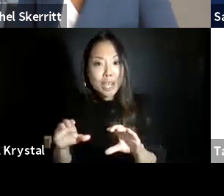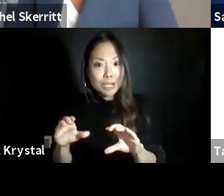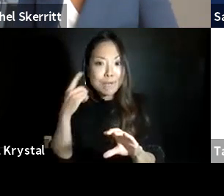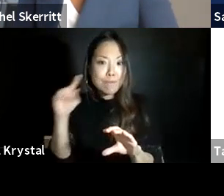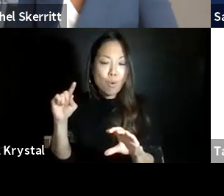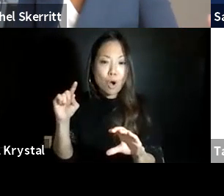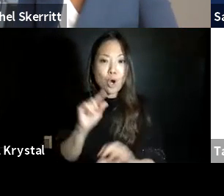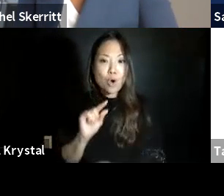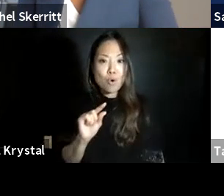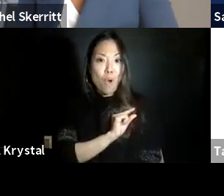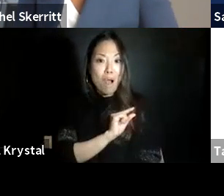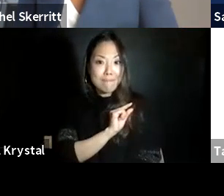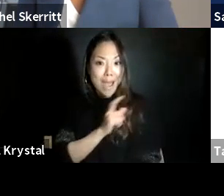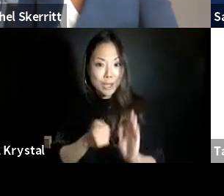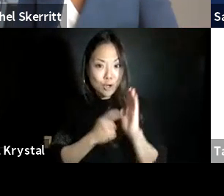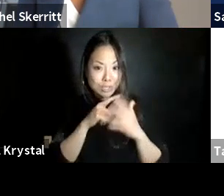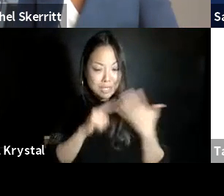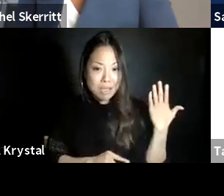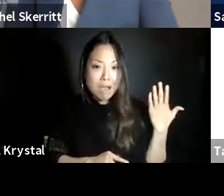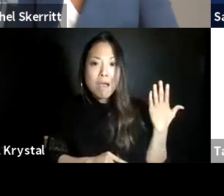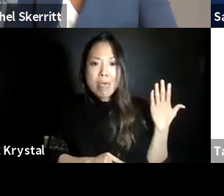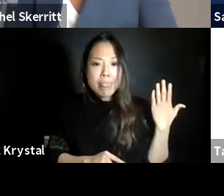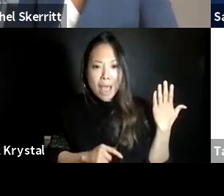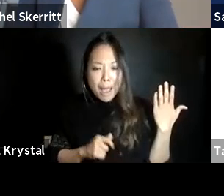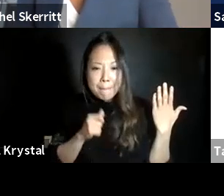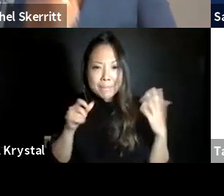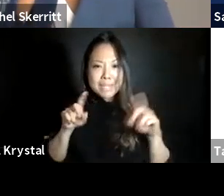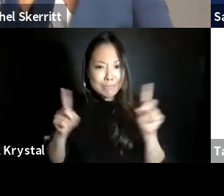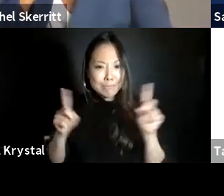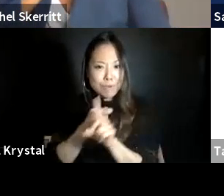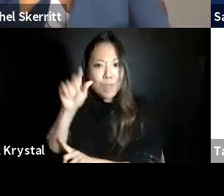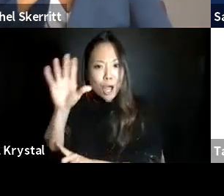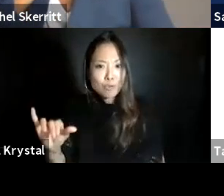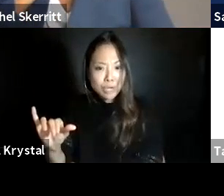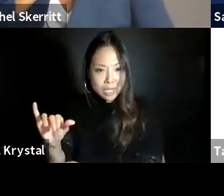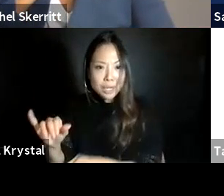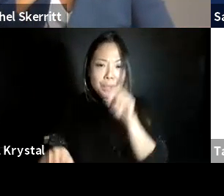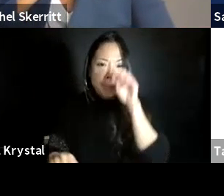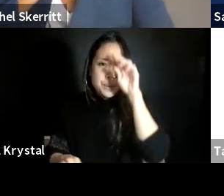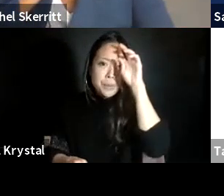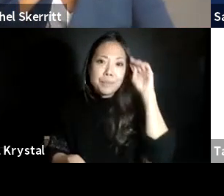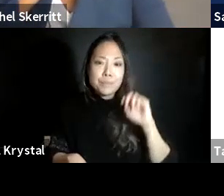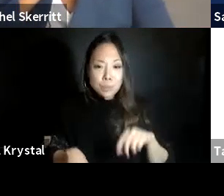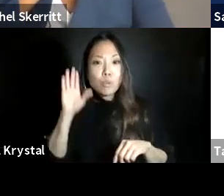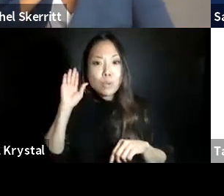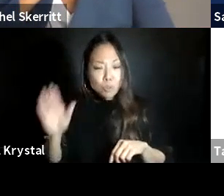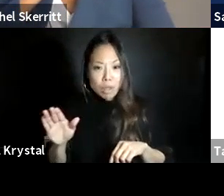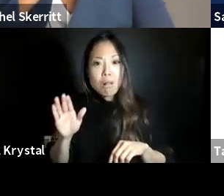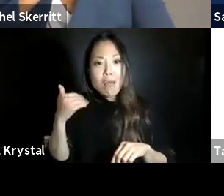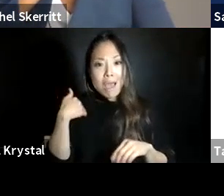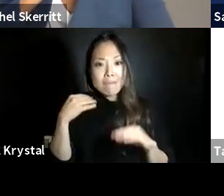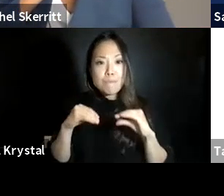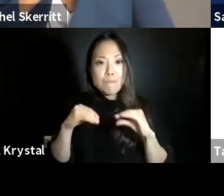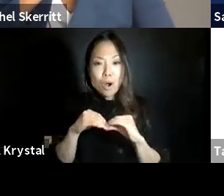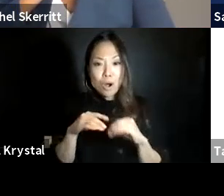be adding qualifiers, we may as well go with the other system that we are proposing, the SES or the tiers or something